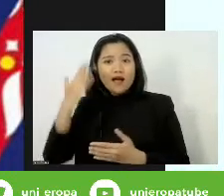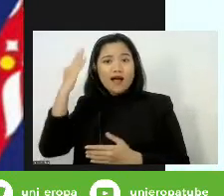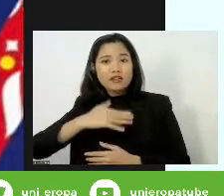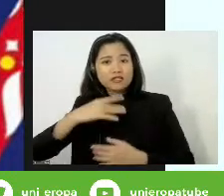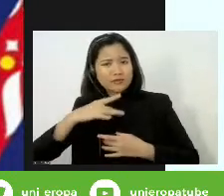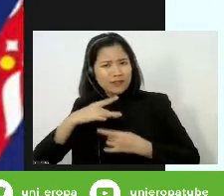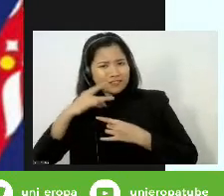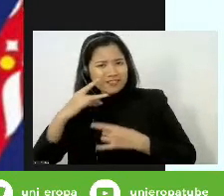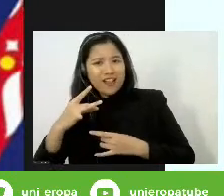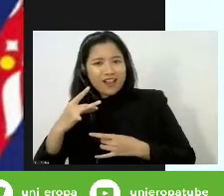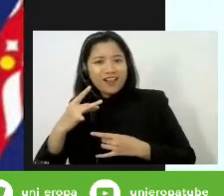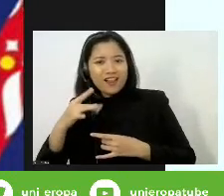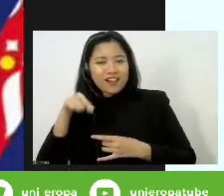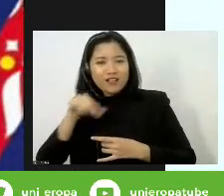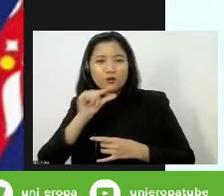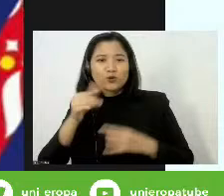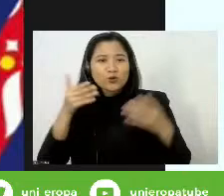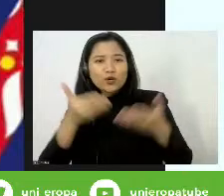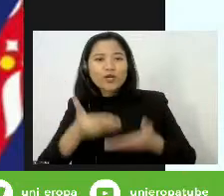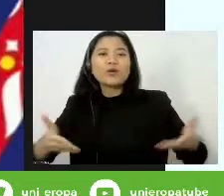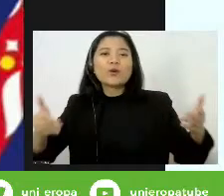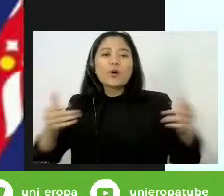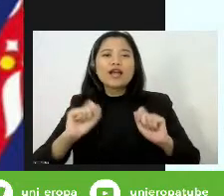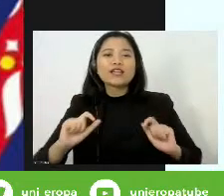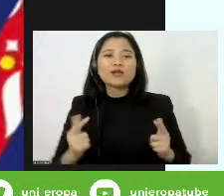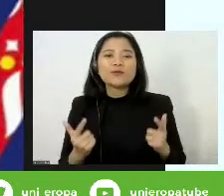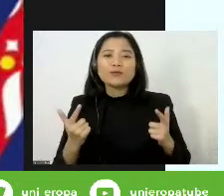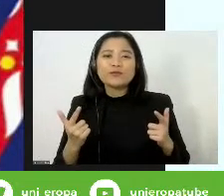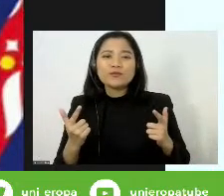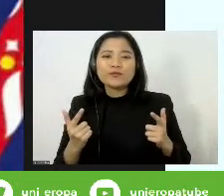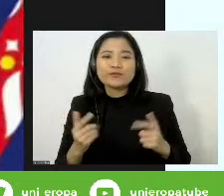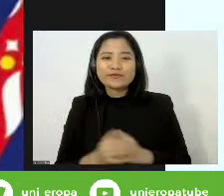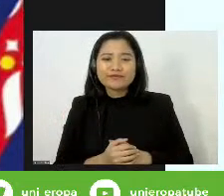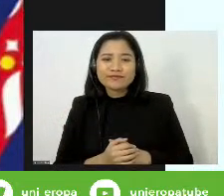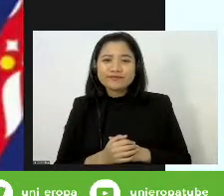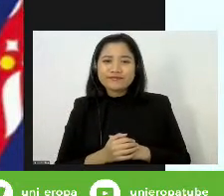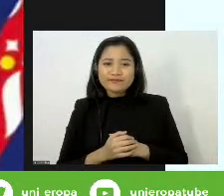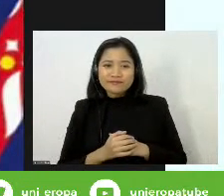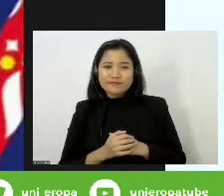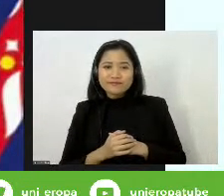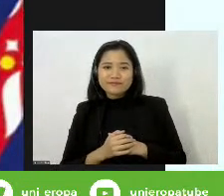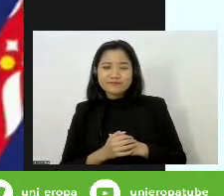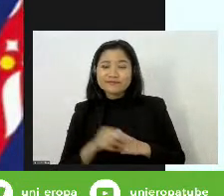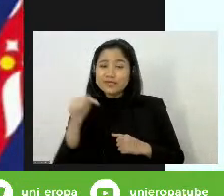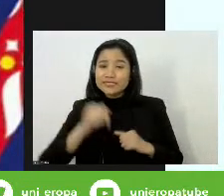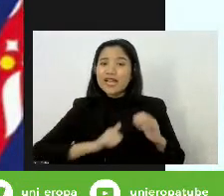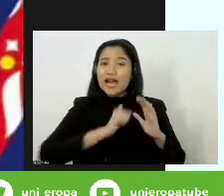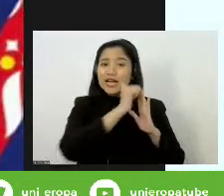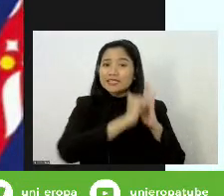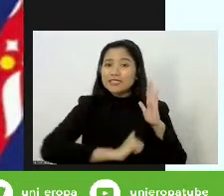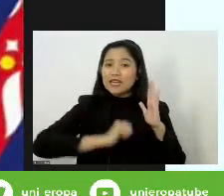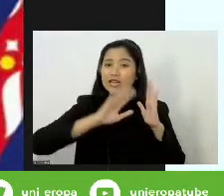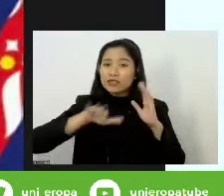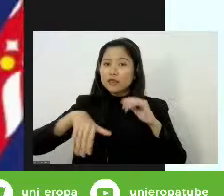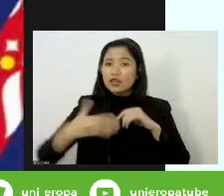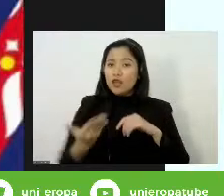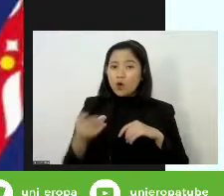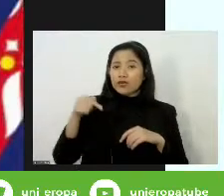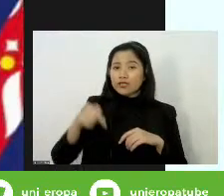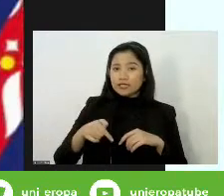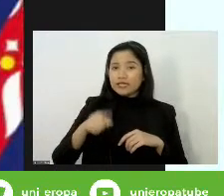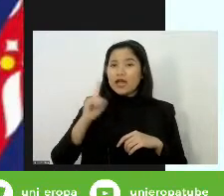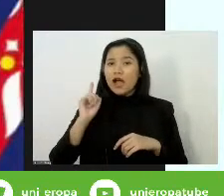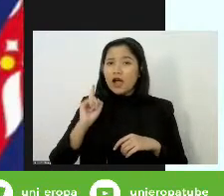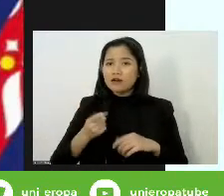and board with our special about these events is that will be lonceng watch What my